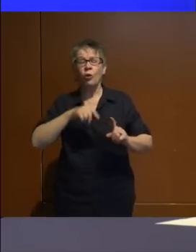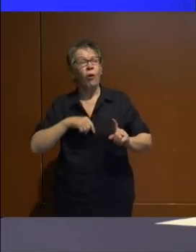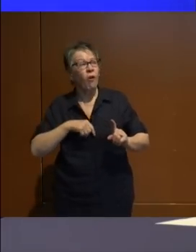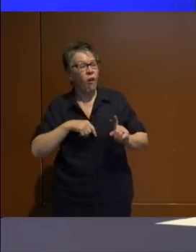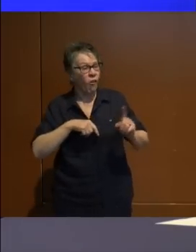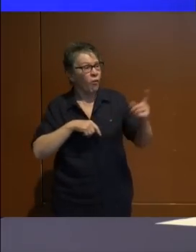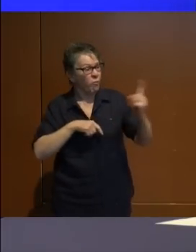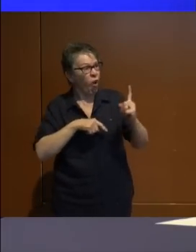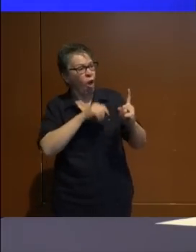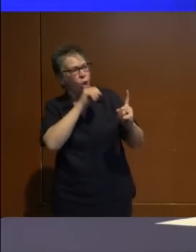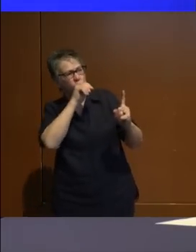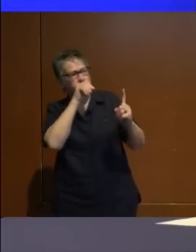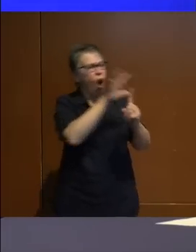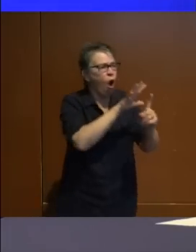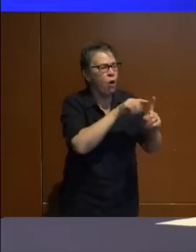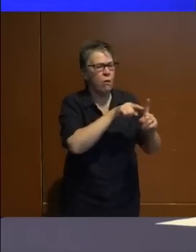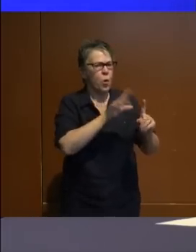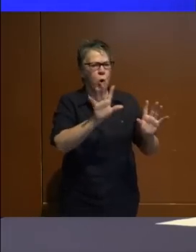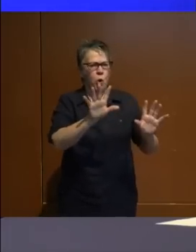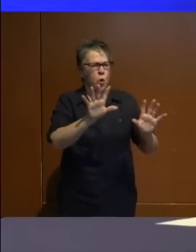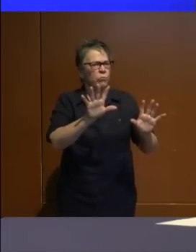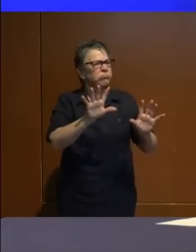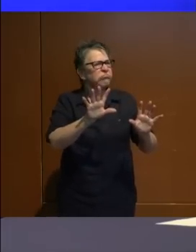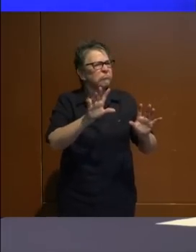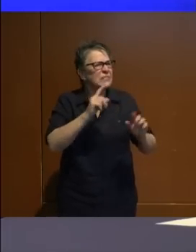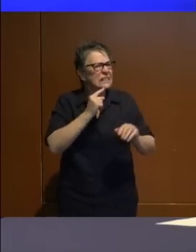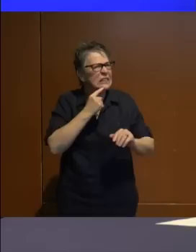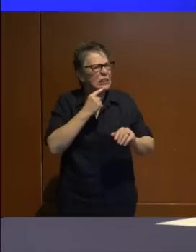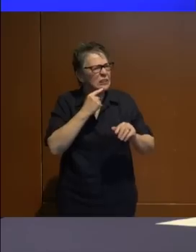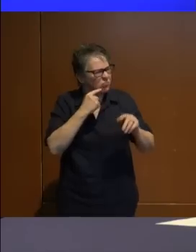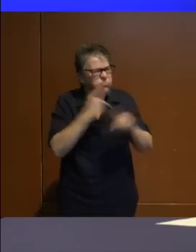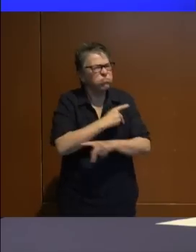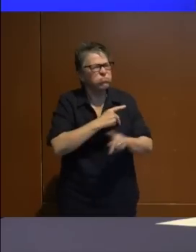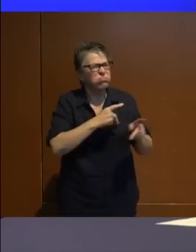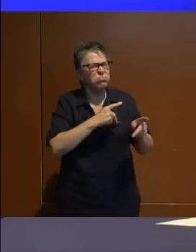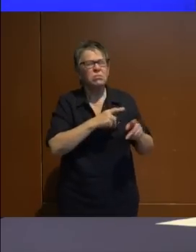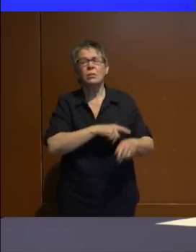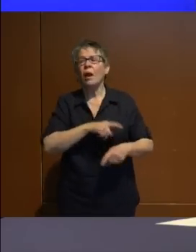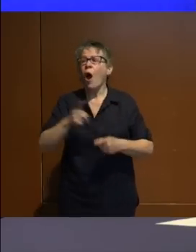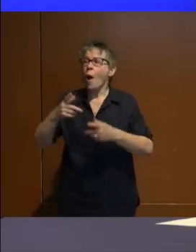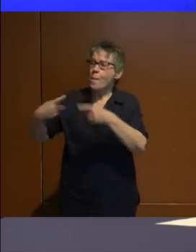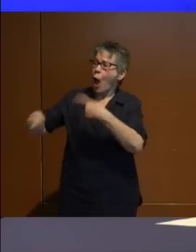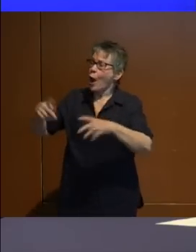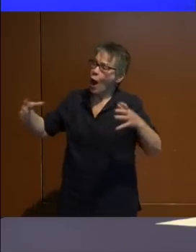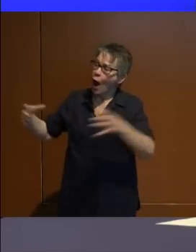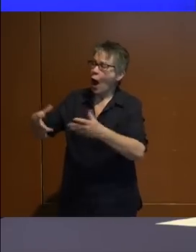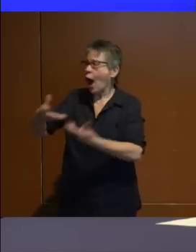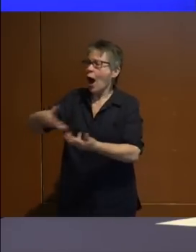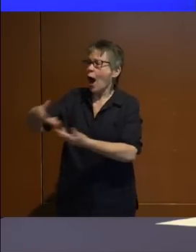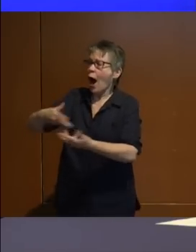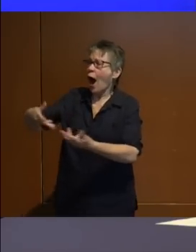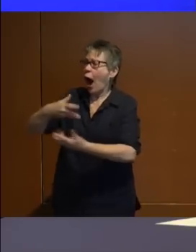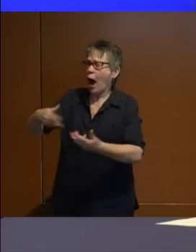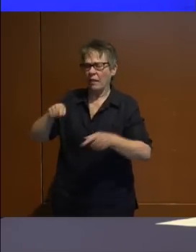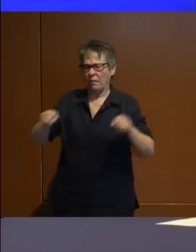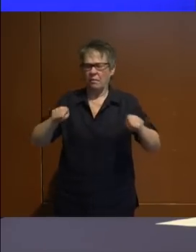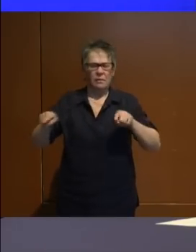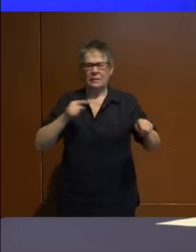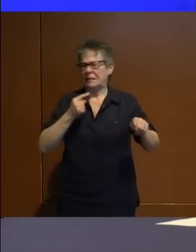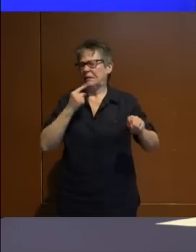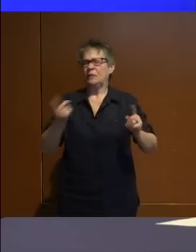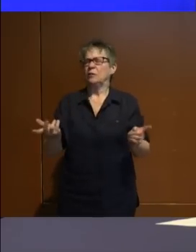compliance, and it's illegal behavior. And I want to, if anything, tighten the screws on the price that those folks will